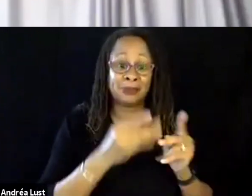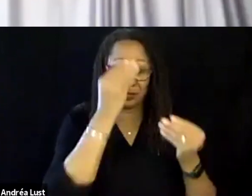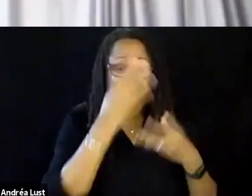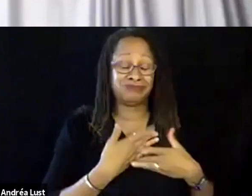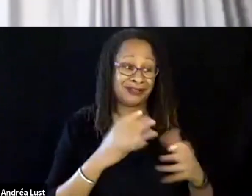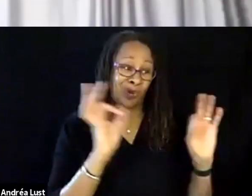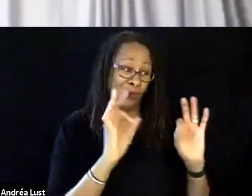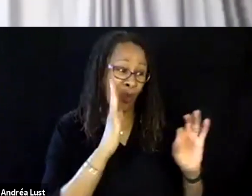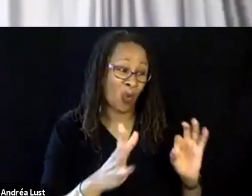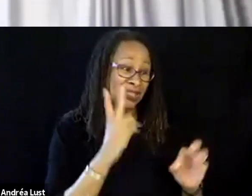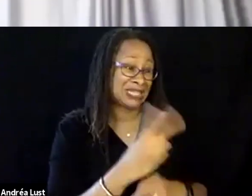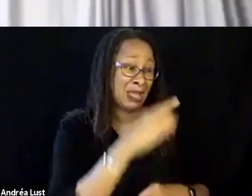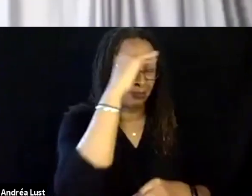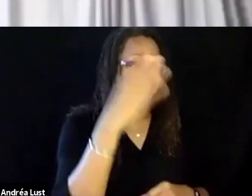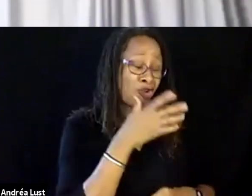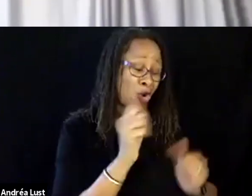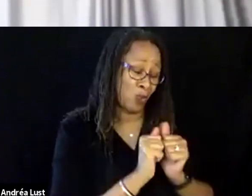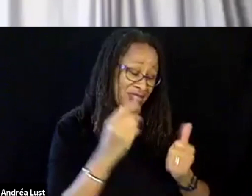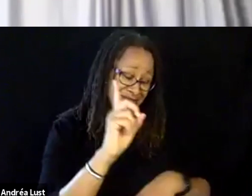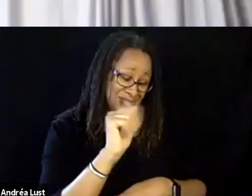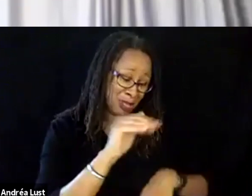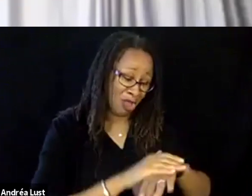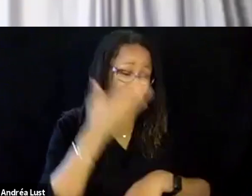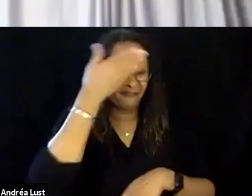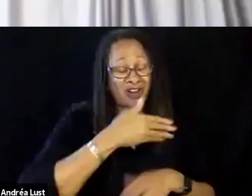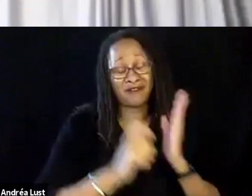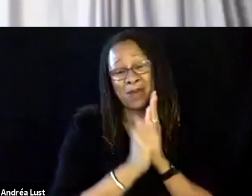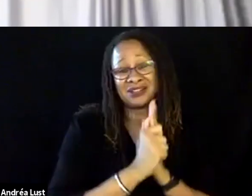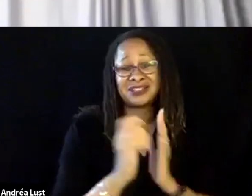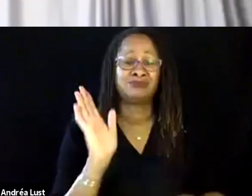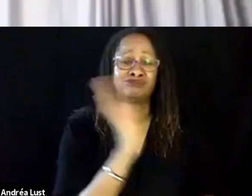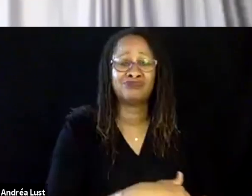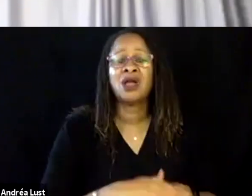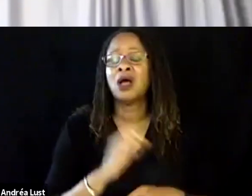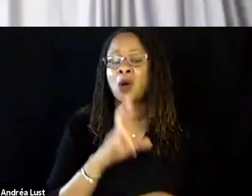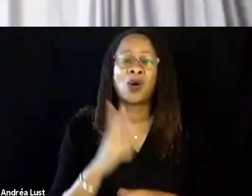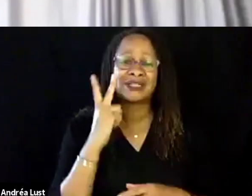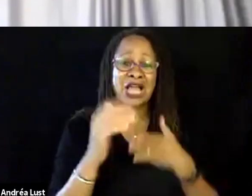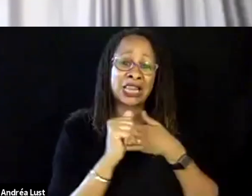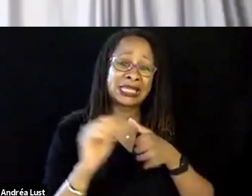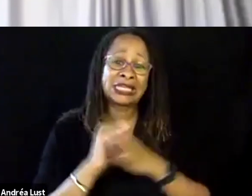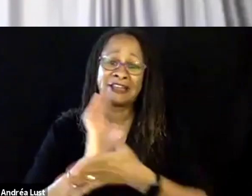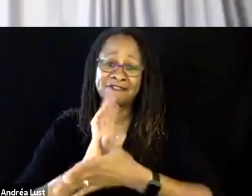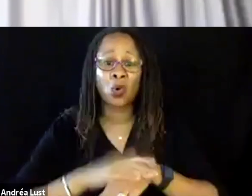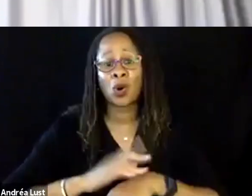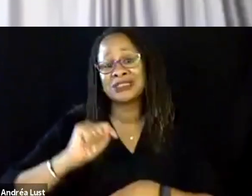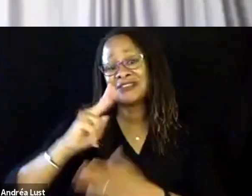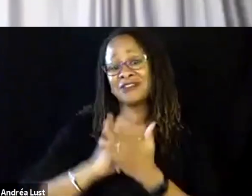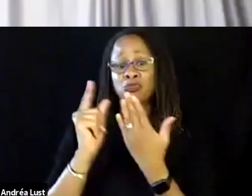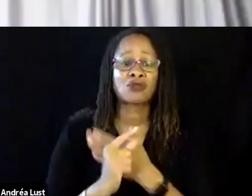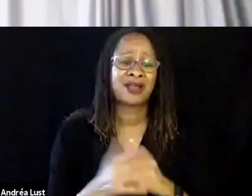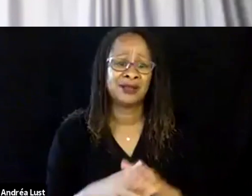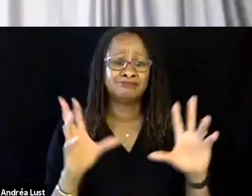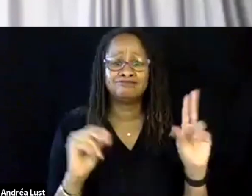one was ever going to want to see a Black girl with a disability on the cover of a magazine or be a lead in a film or on a TV show. It was